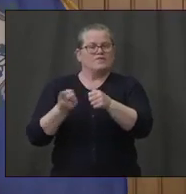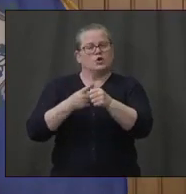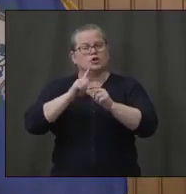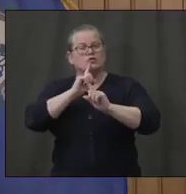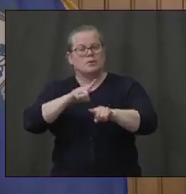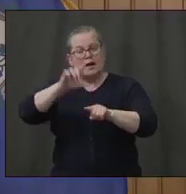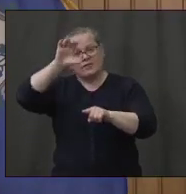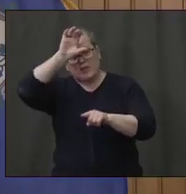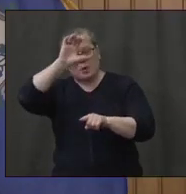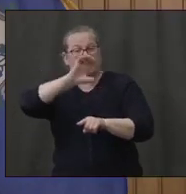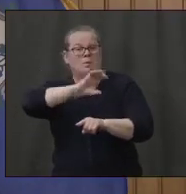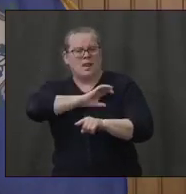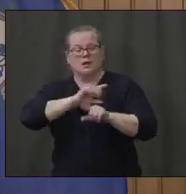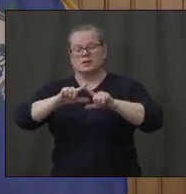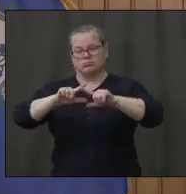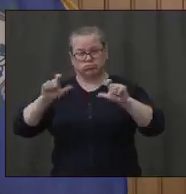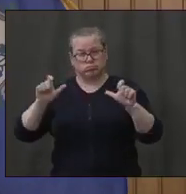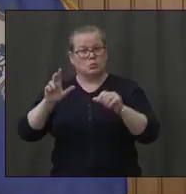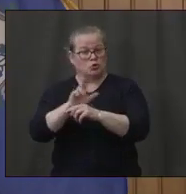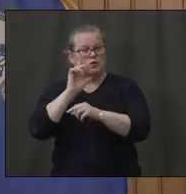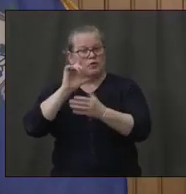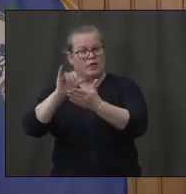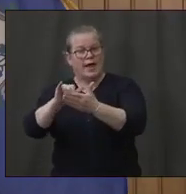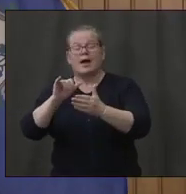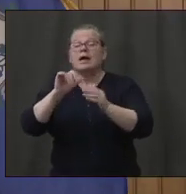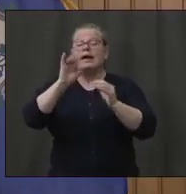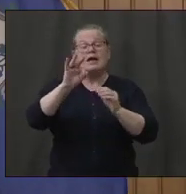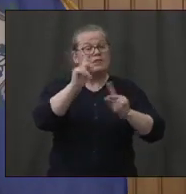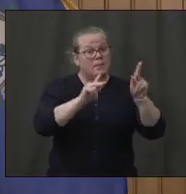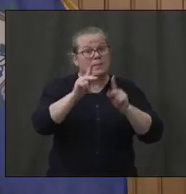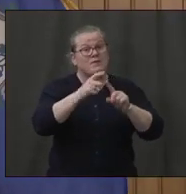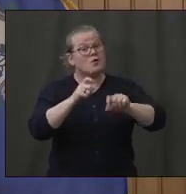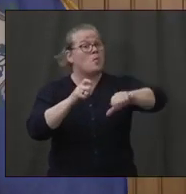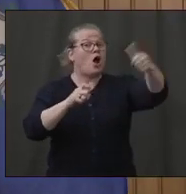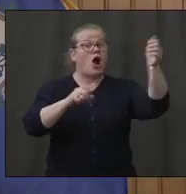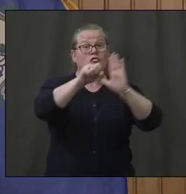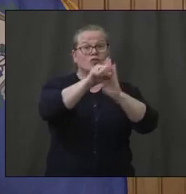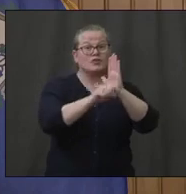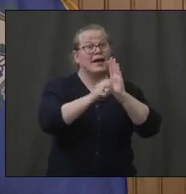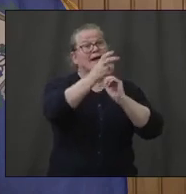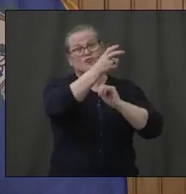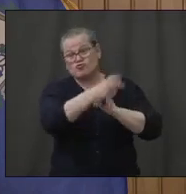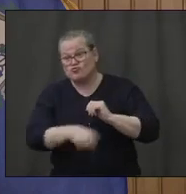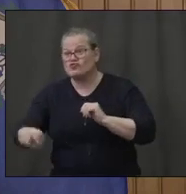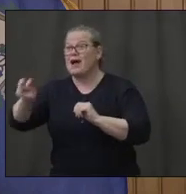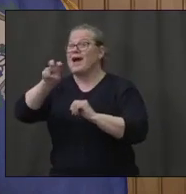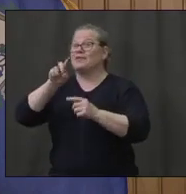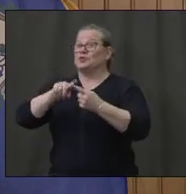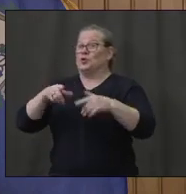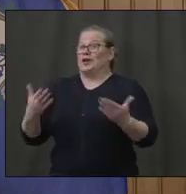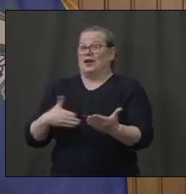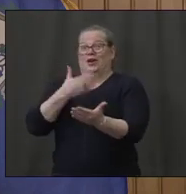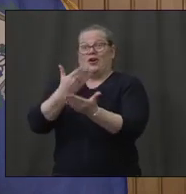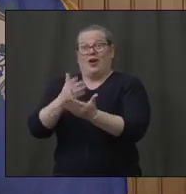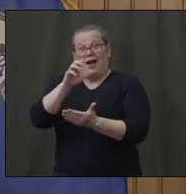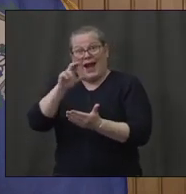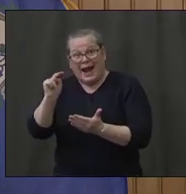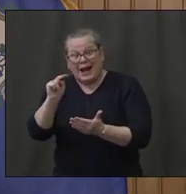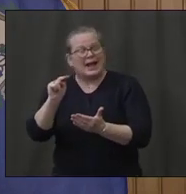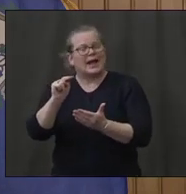to keep you stay safe, stay at home. That includes people in this state, and that includes anybody thinking about moving to this